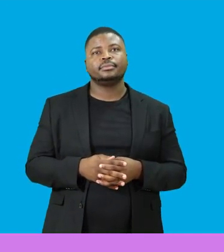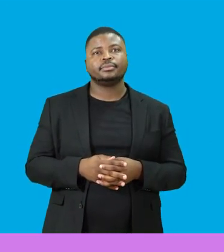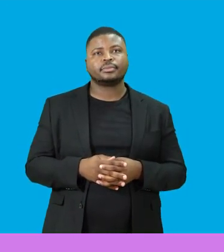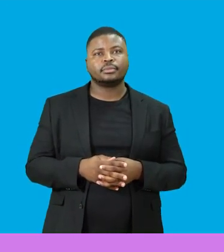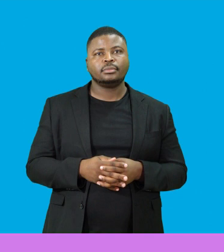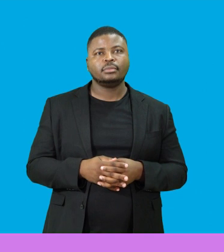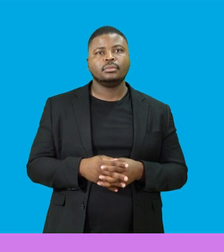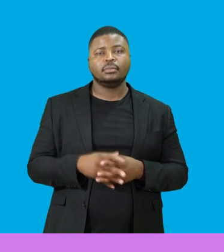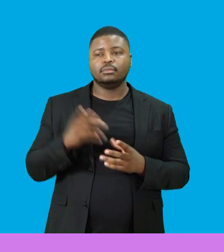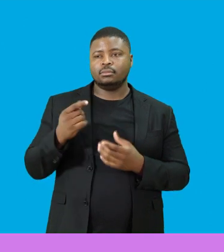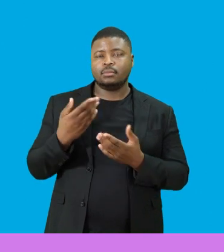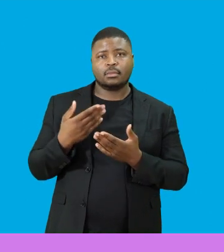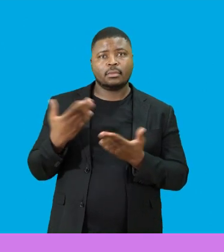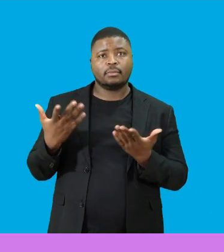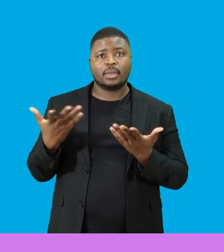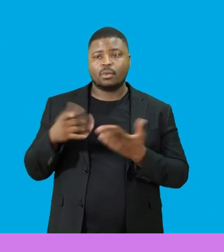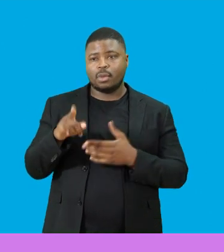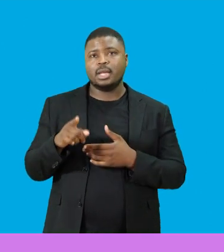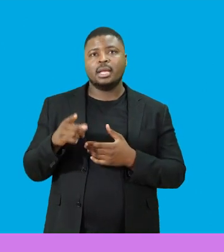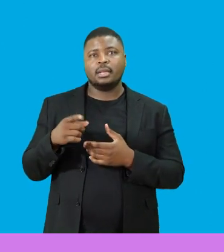a bank, let's say at a bank